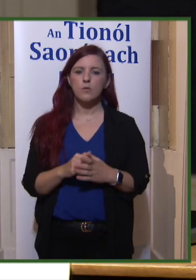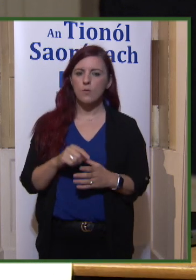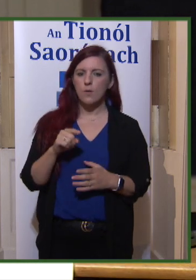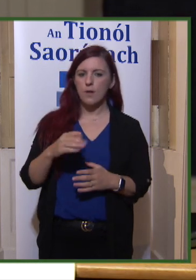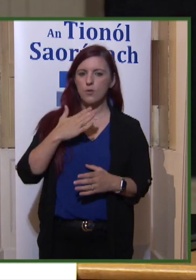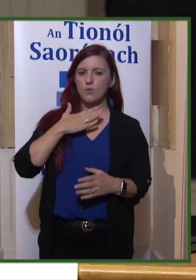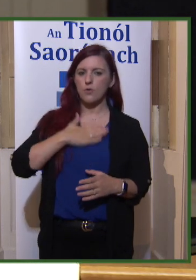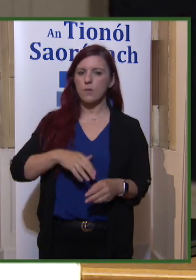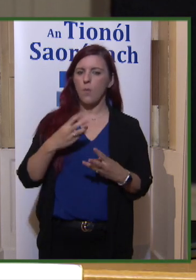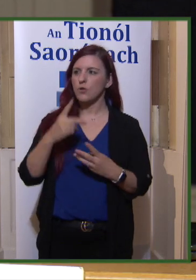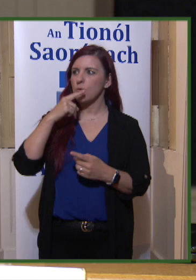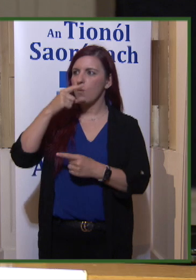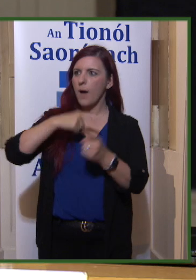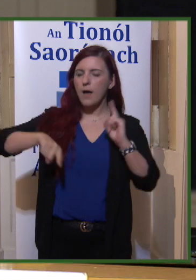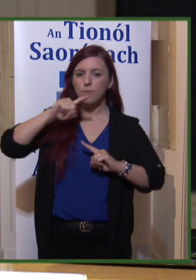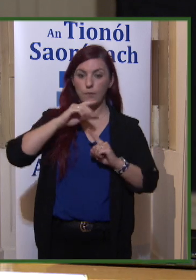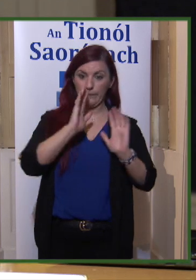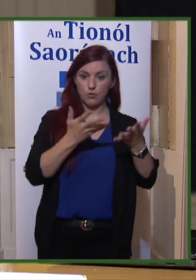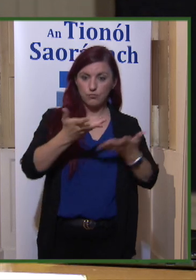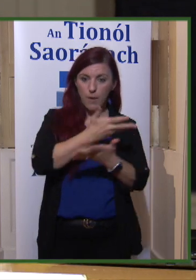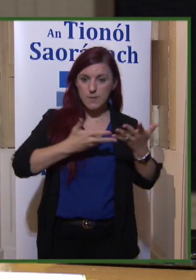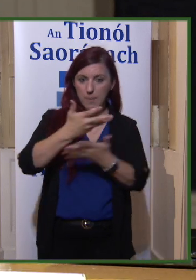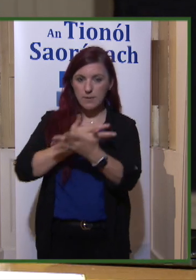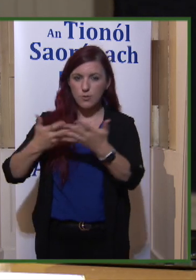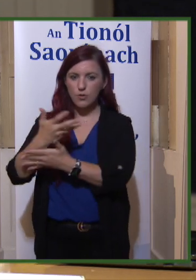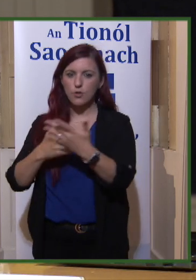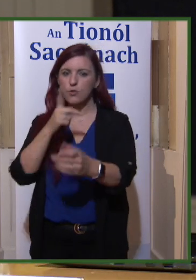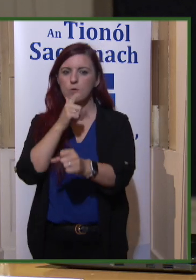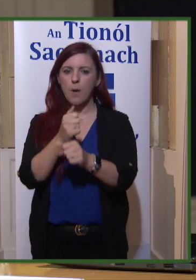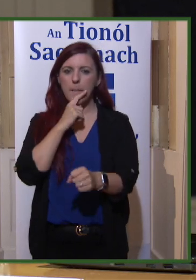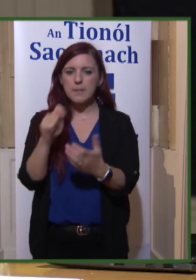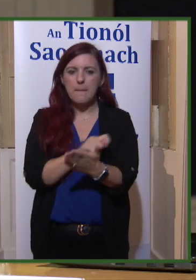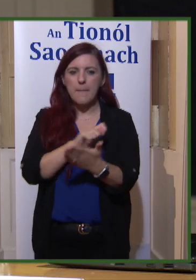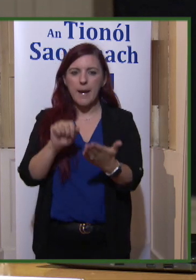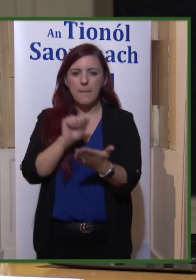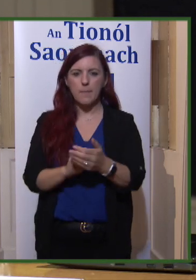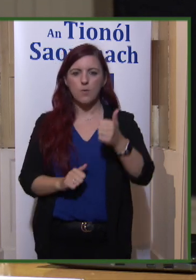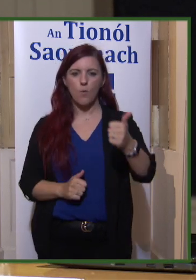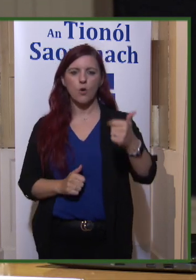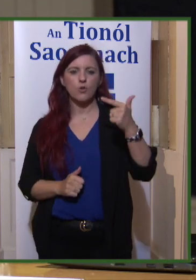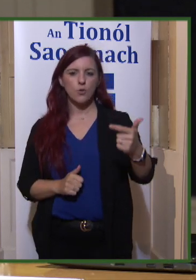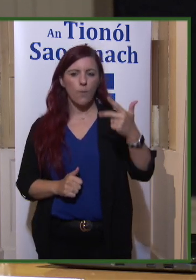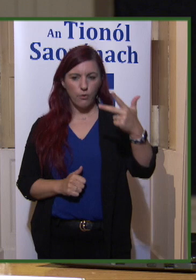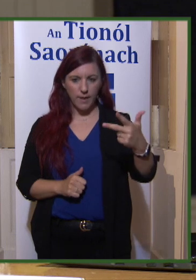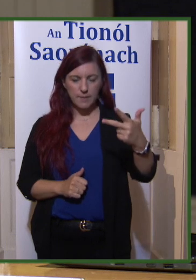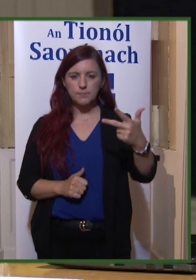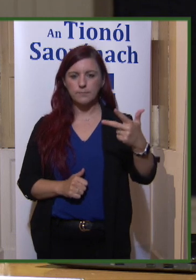gone through a roundtable discussion on ballot papers number 1, number 2 and number